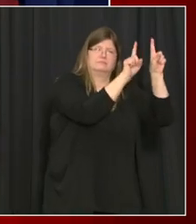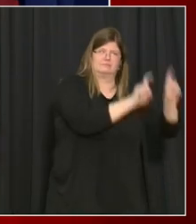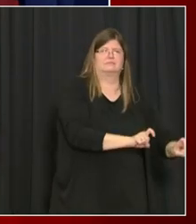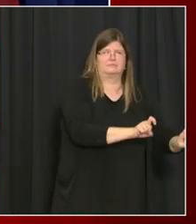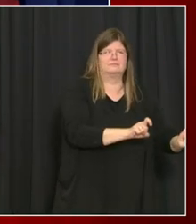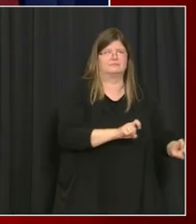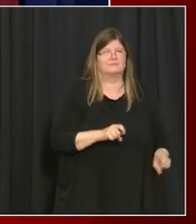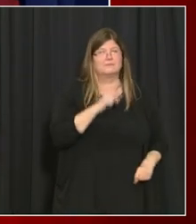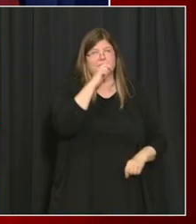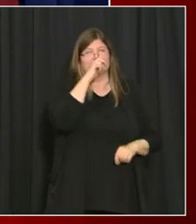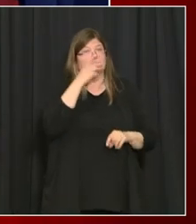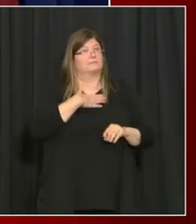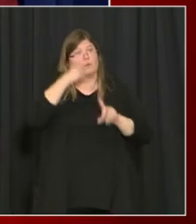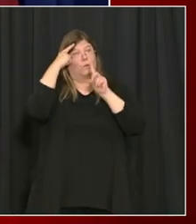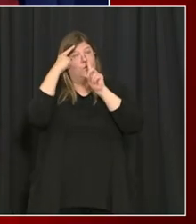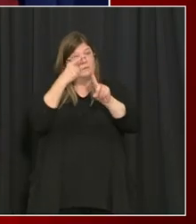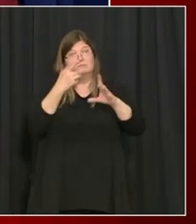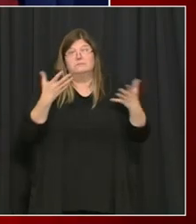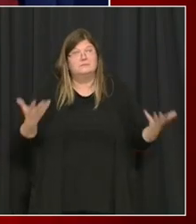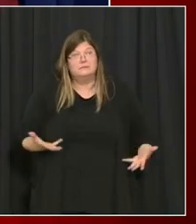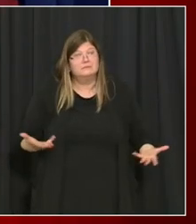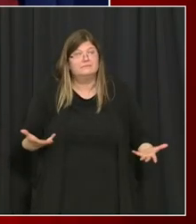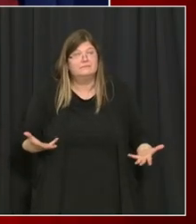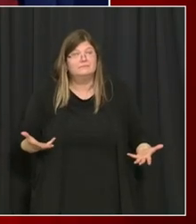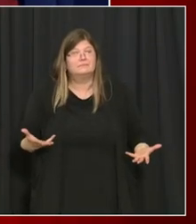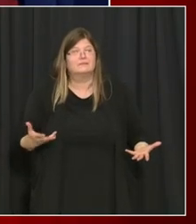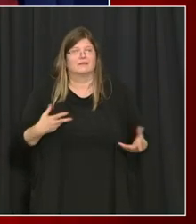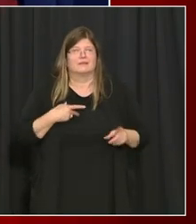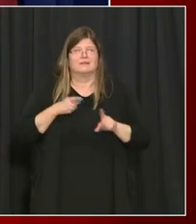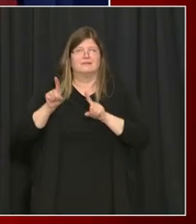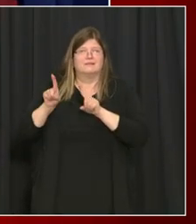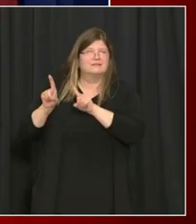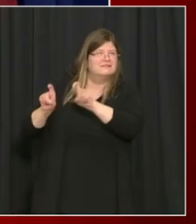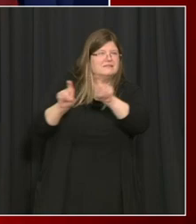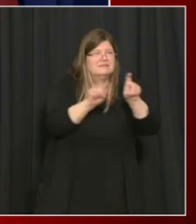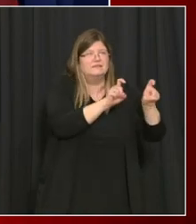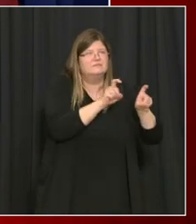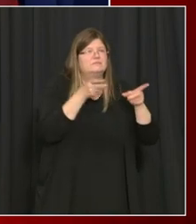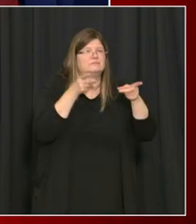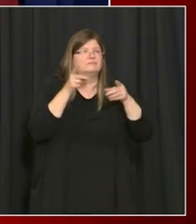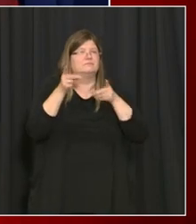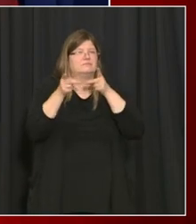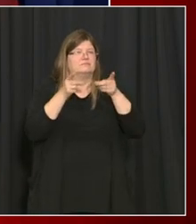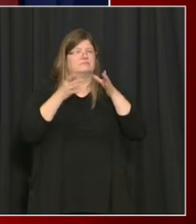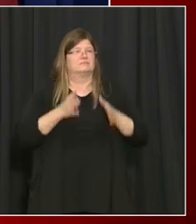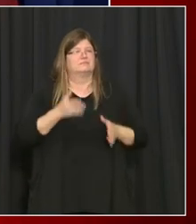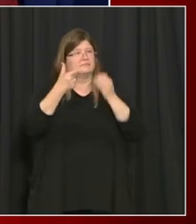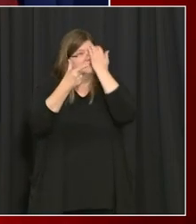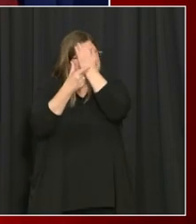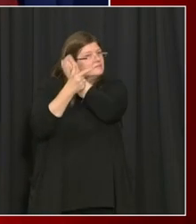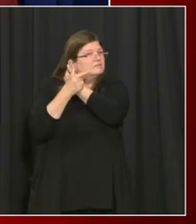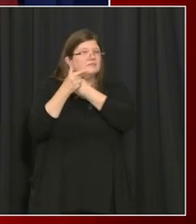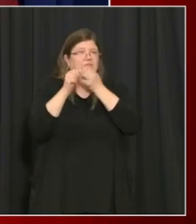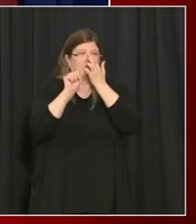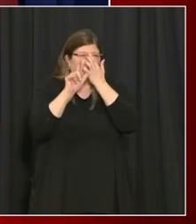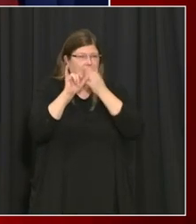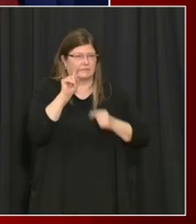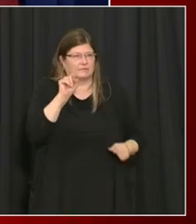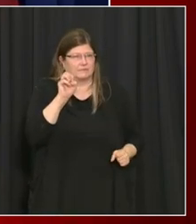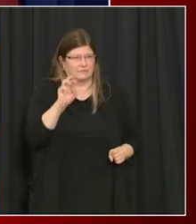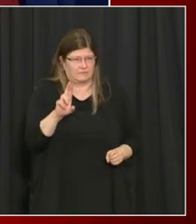goal is to, and I can ask Director Geltart to speak a little bit more to this. As we go into phase 1,